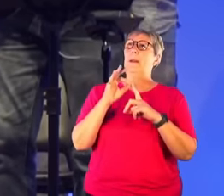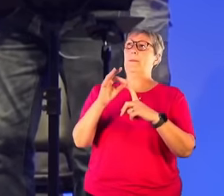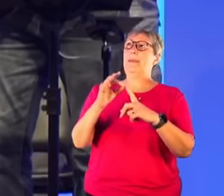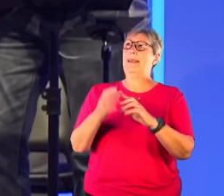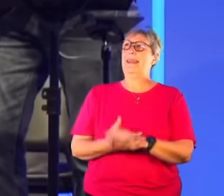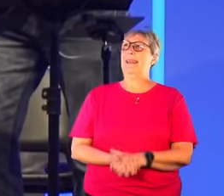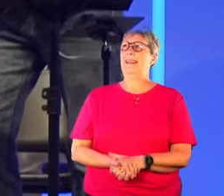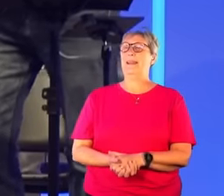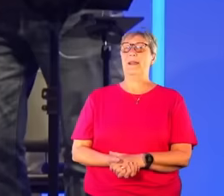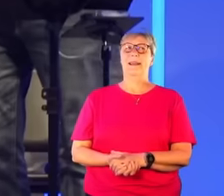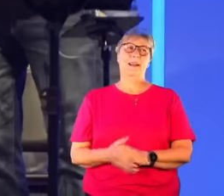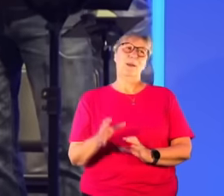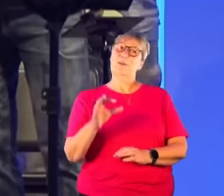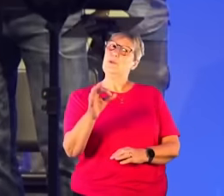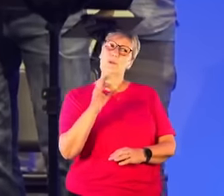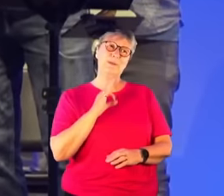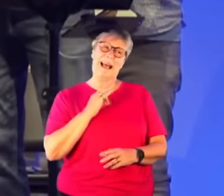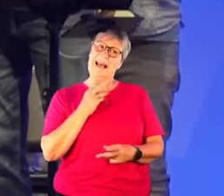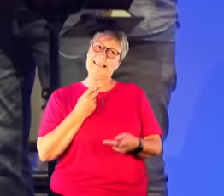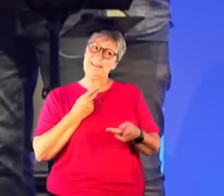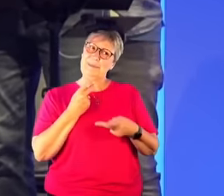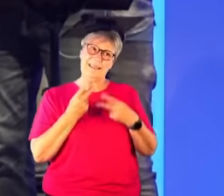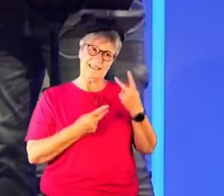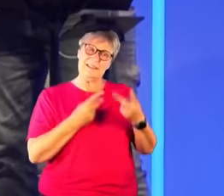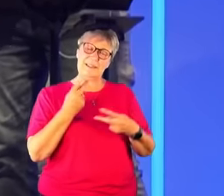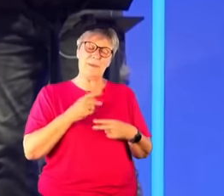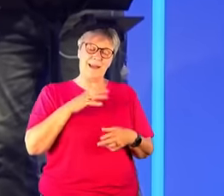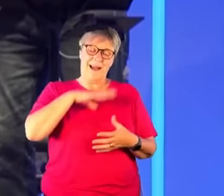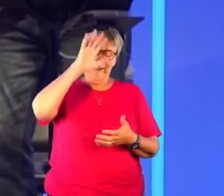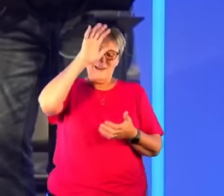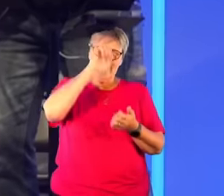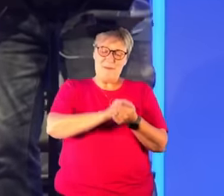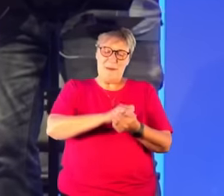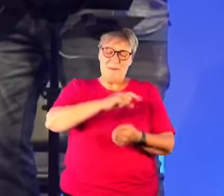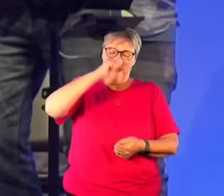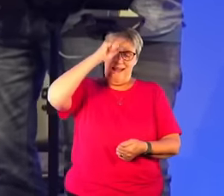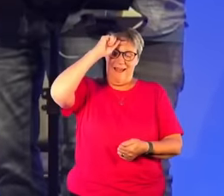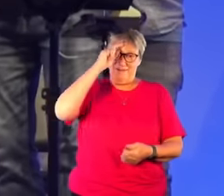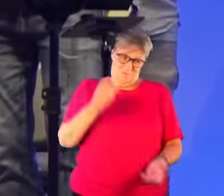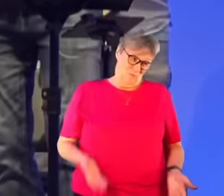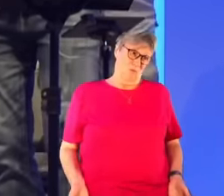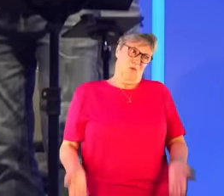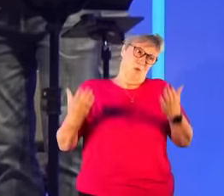Don't ask me to sing it, but I can still remember it. Go on, then. No.